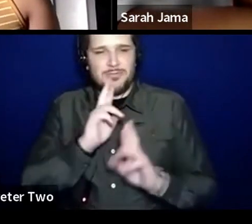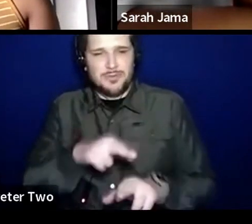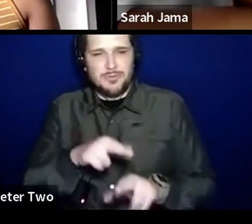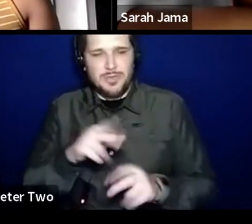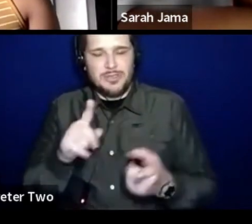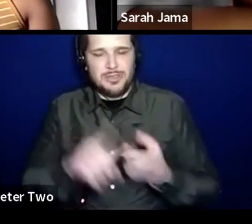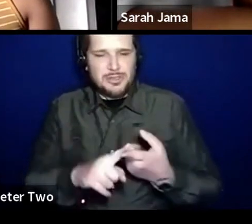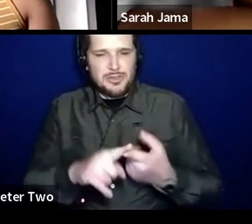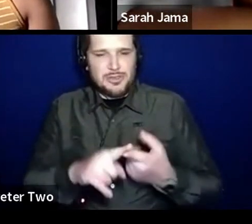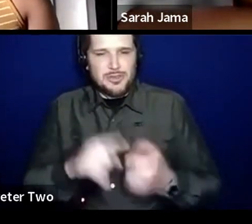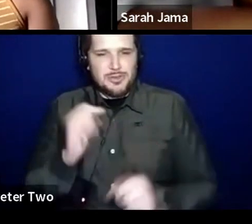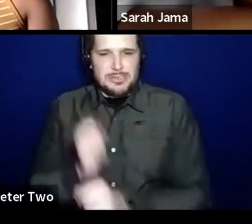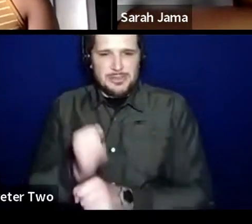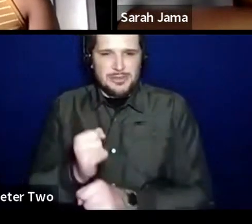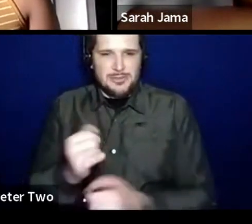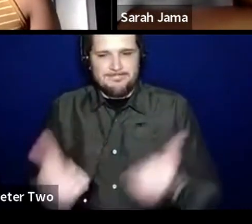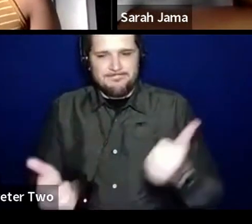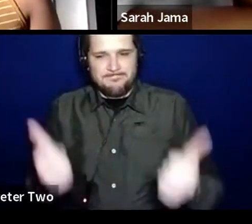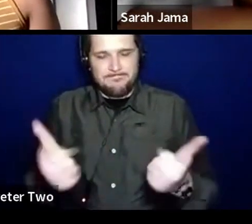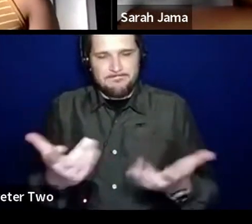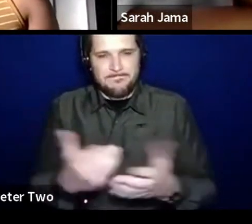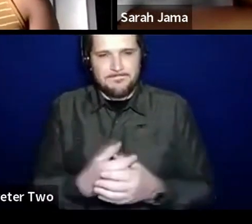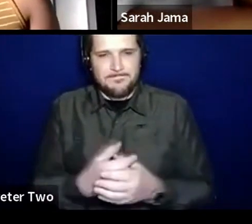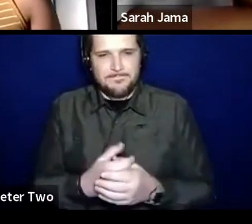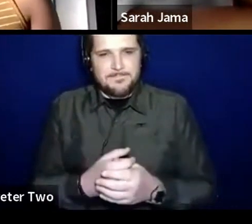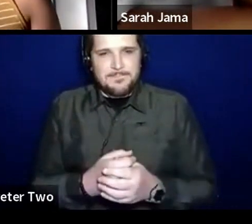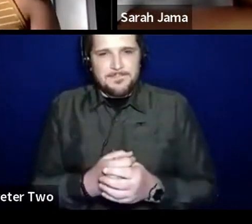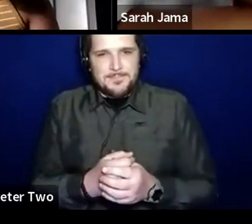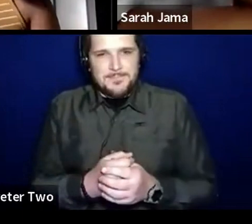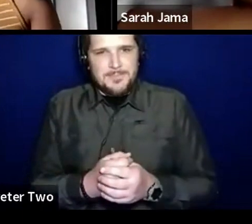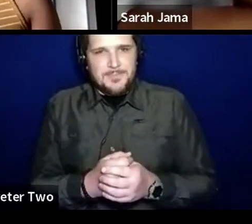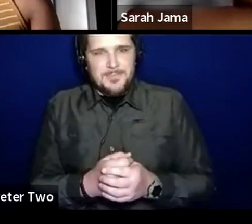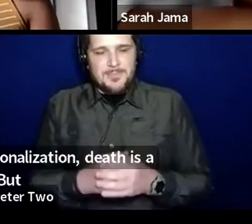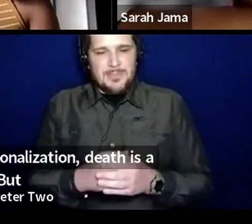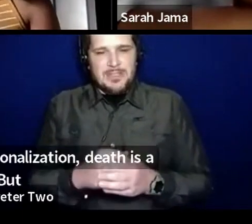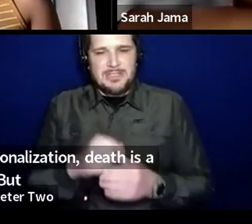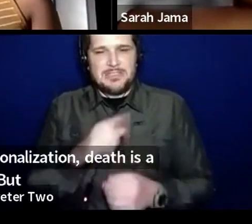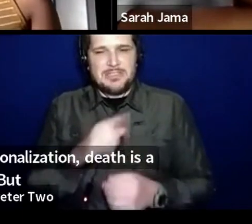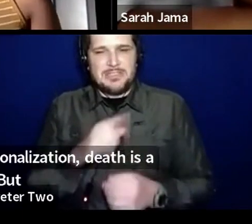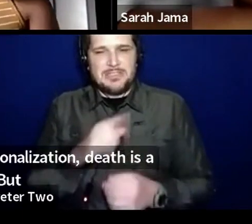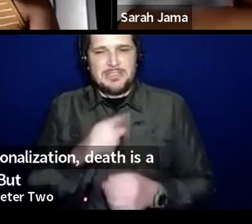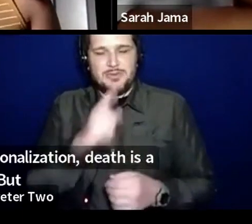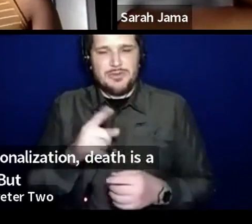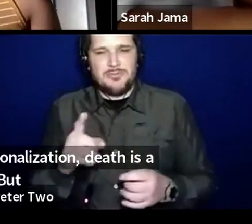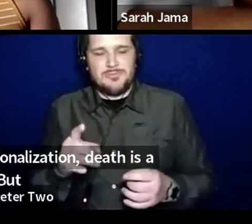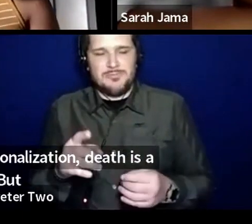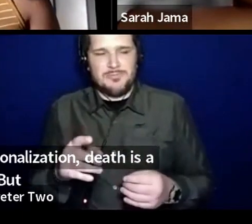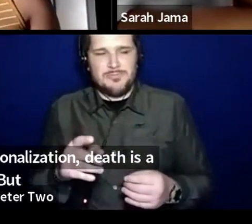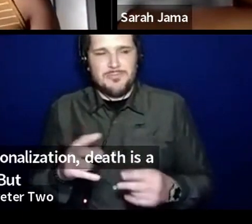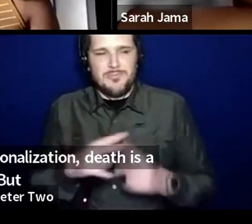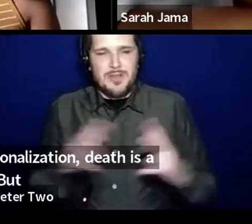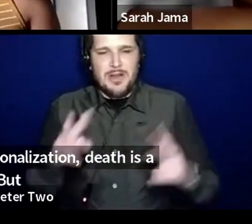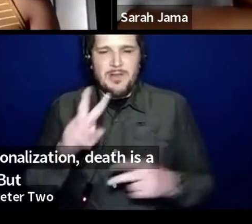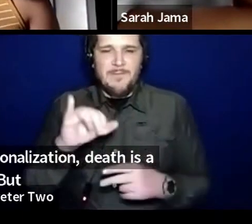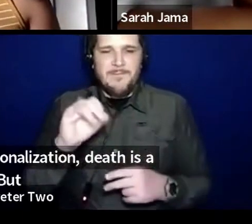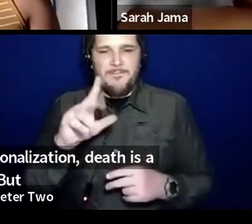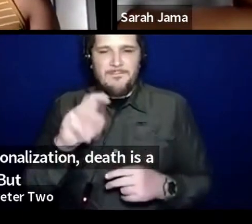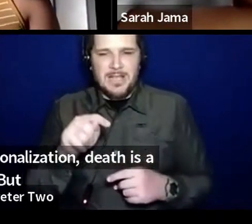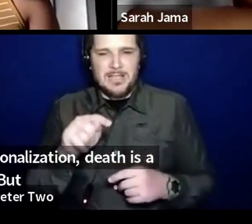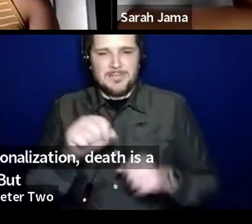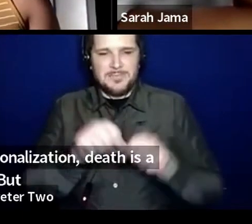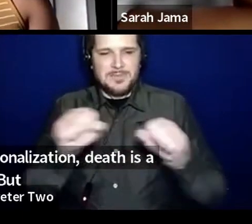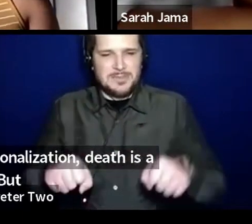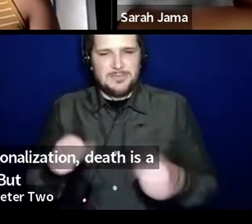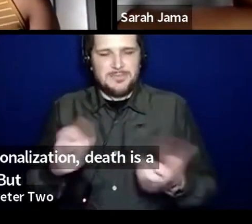that's a response to an inherently violent system designed to kill people anyway. So